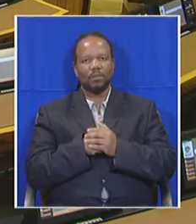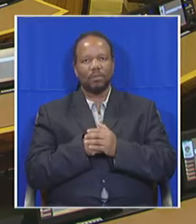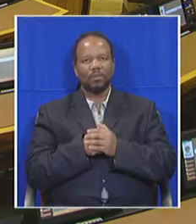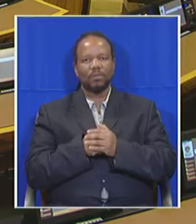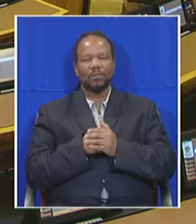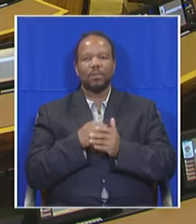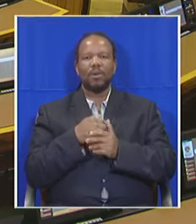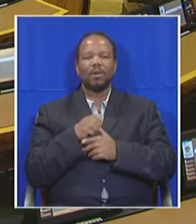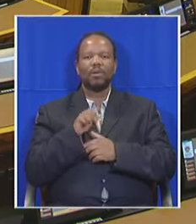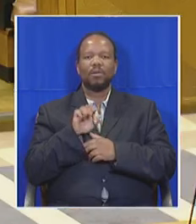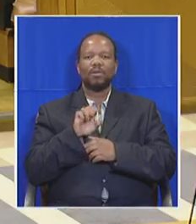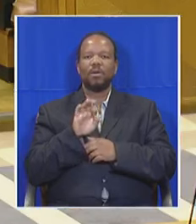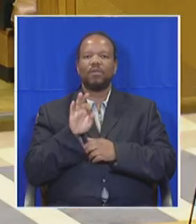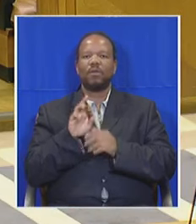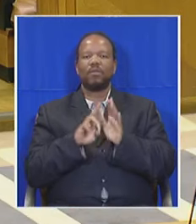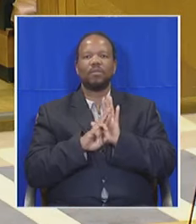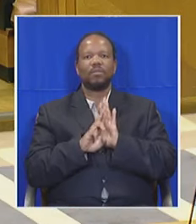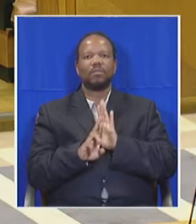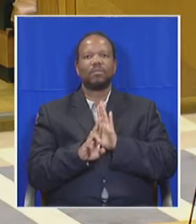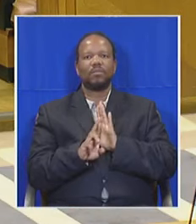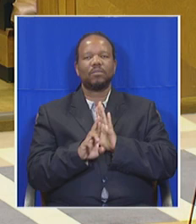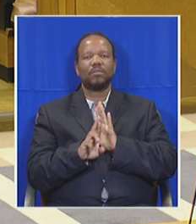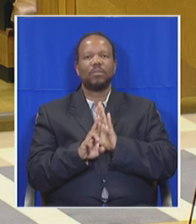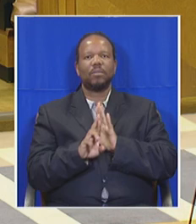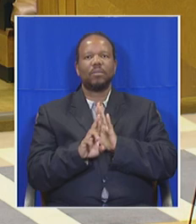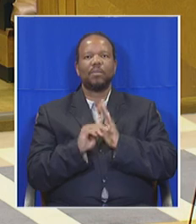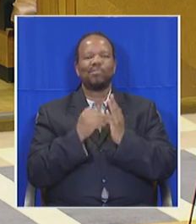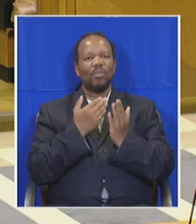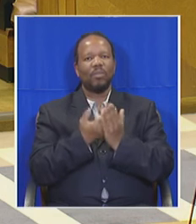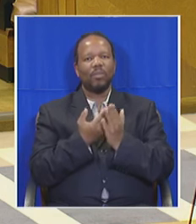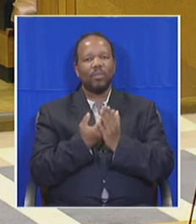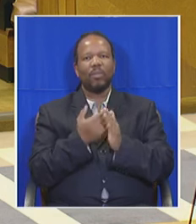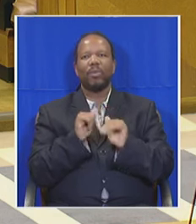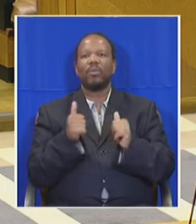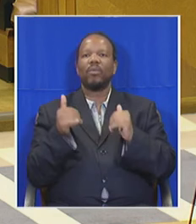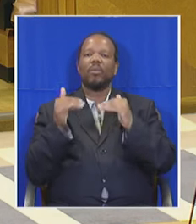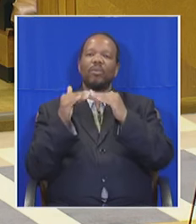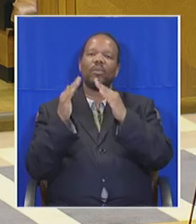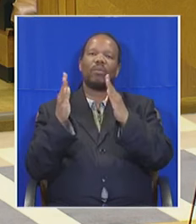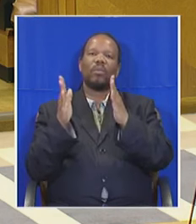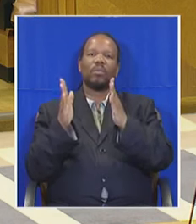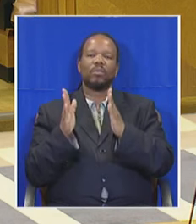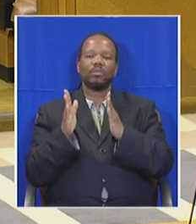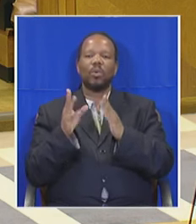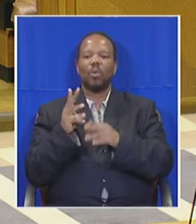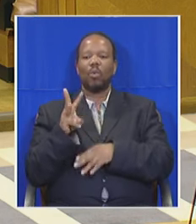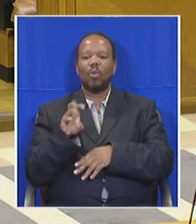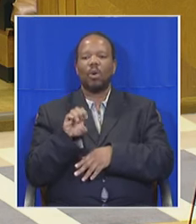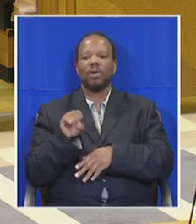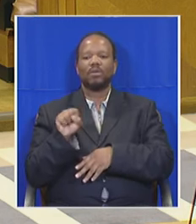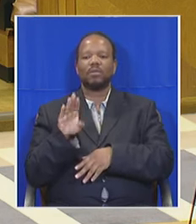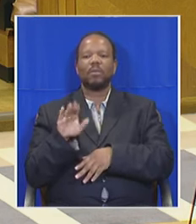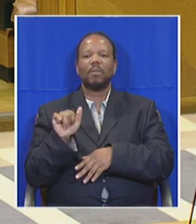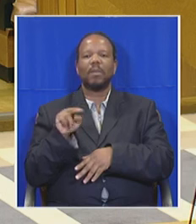the Economic Freedom Fighters that the House note the biggest settlement building project in the occupied West Bank in 25